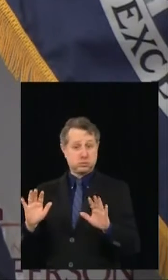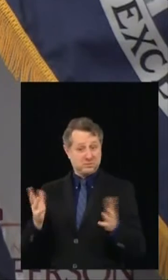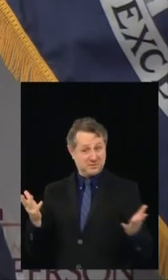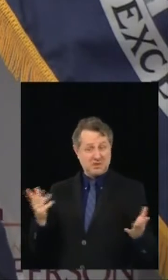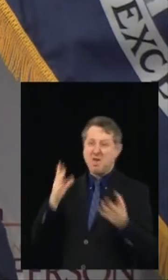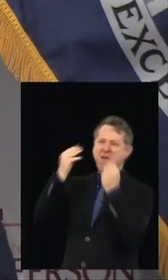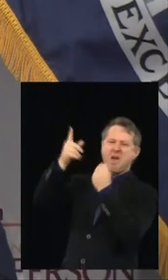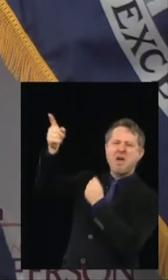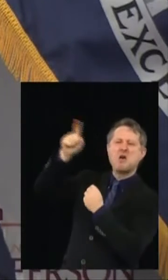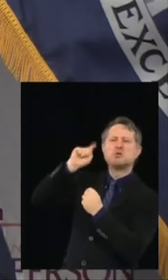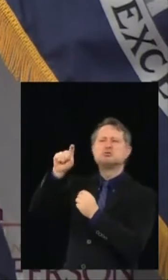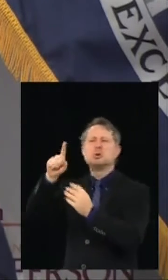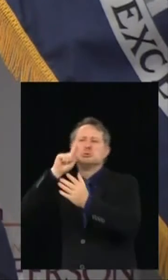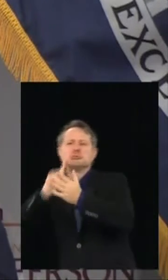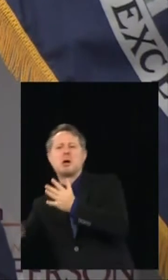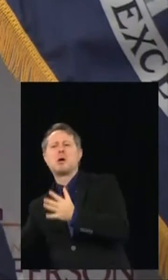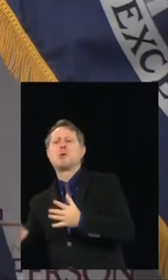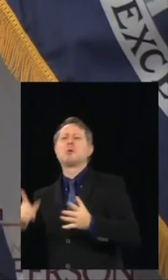taxpayers' money